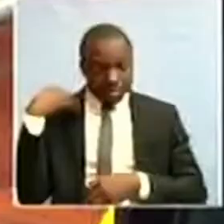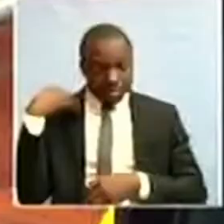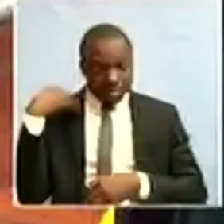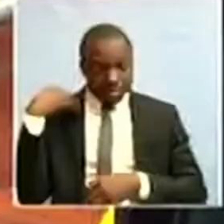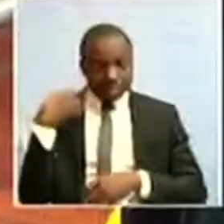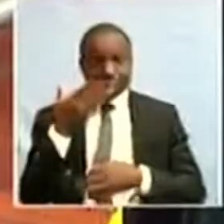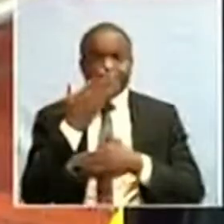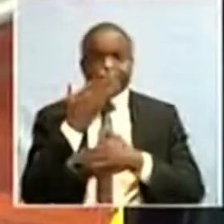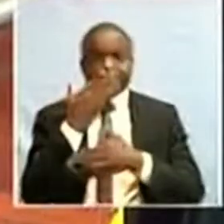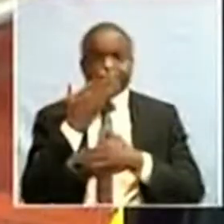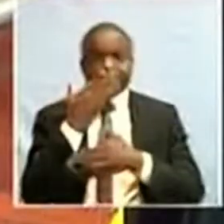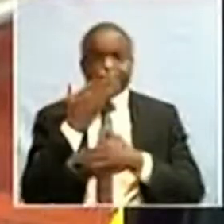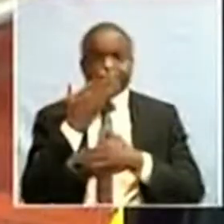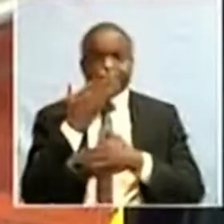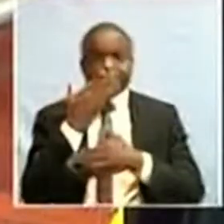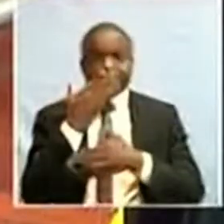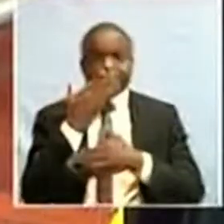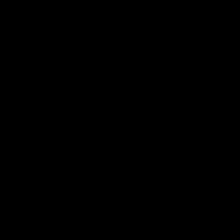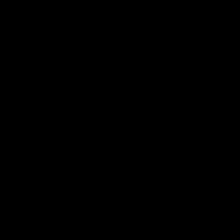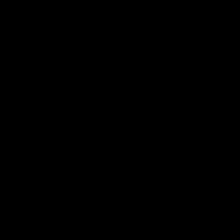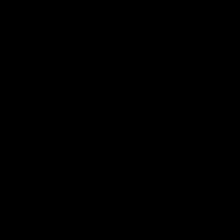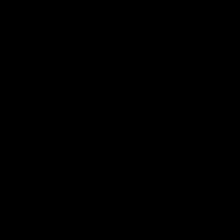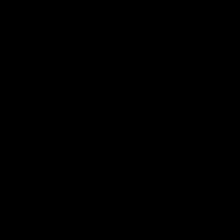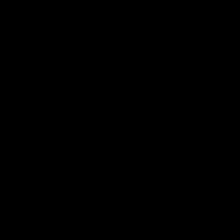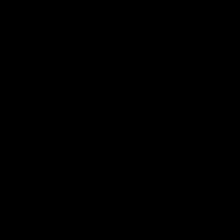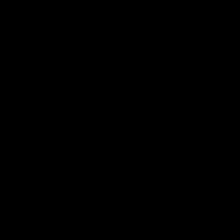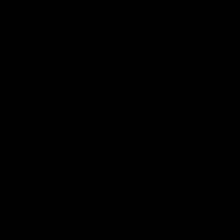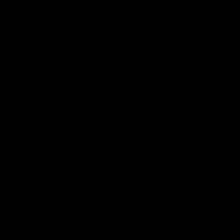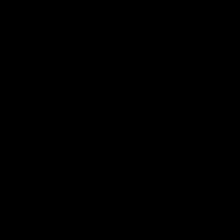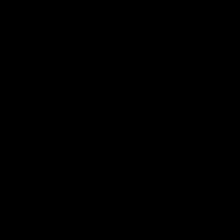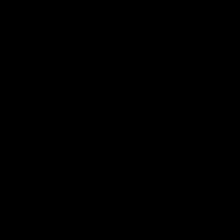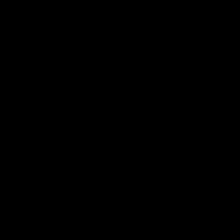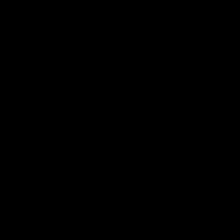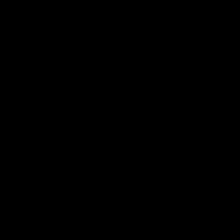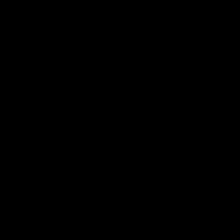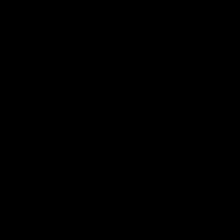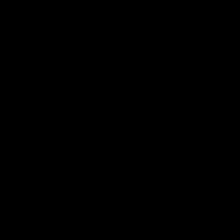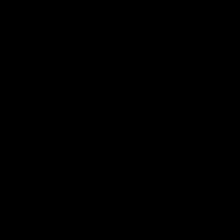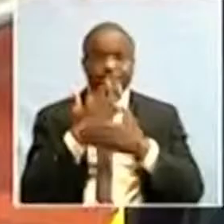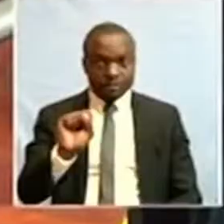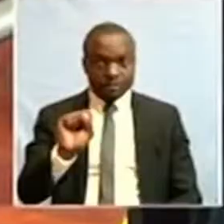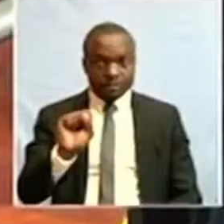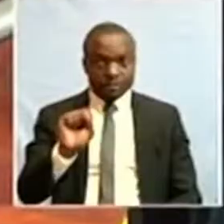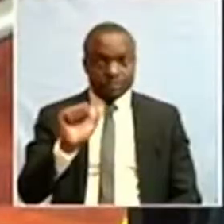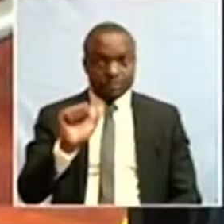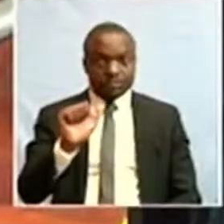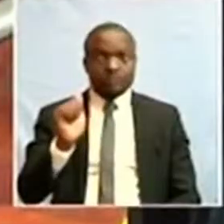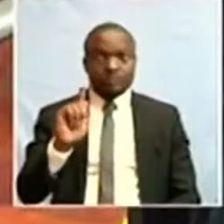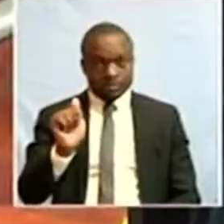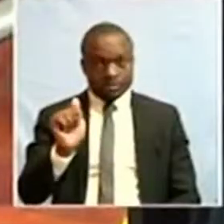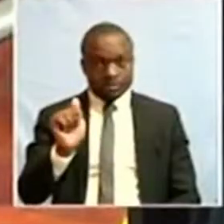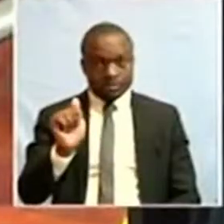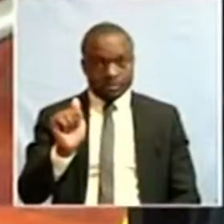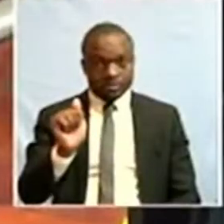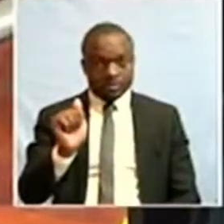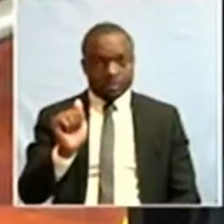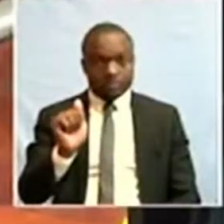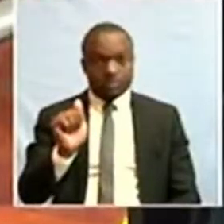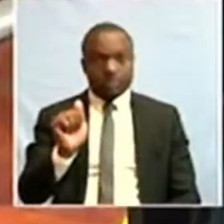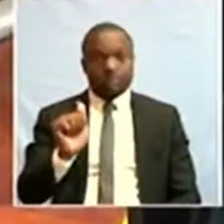Good morning, Chair, members of Parliament. Yes, Wycliffe, Auditor General's